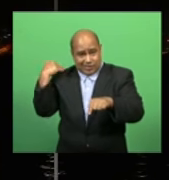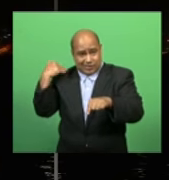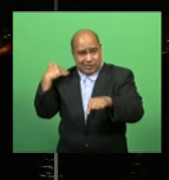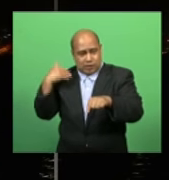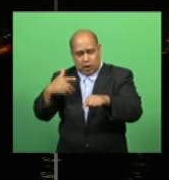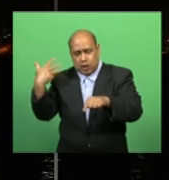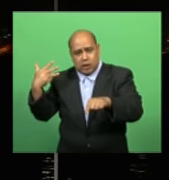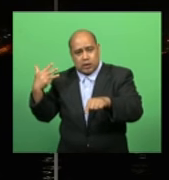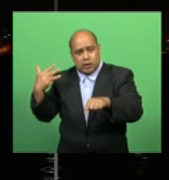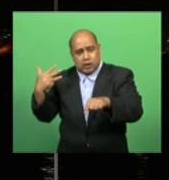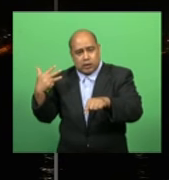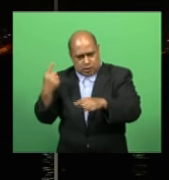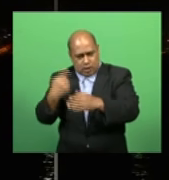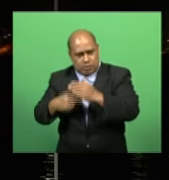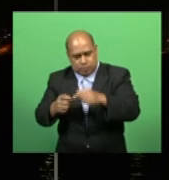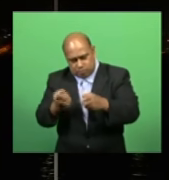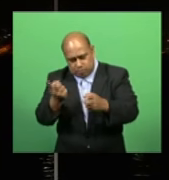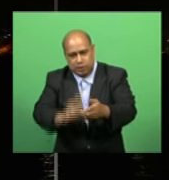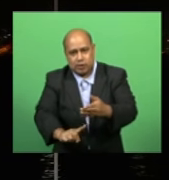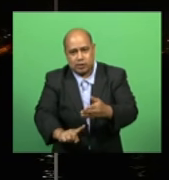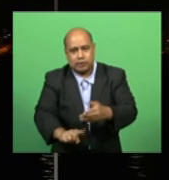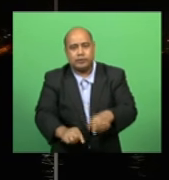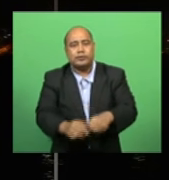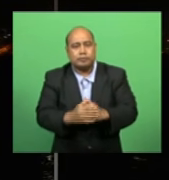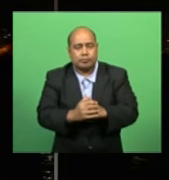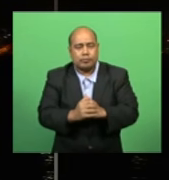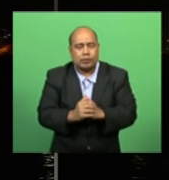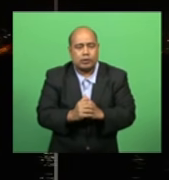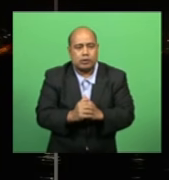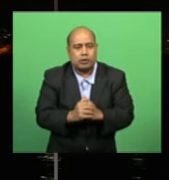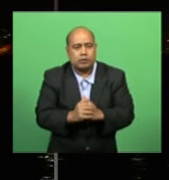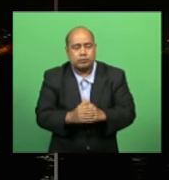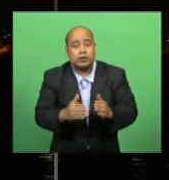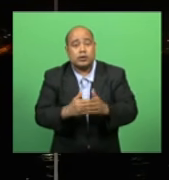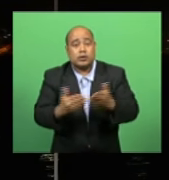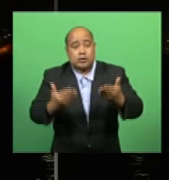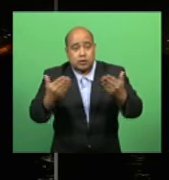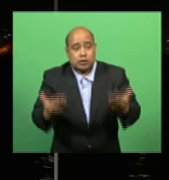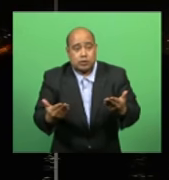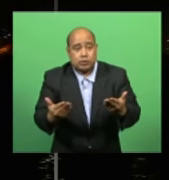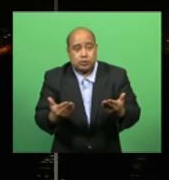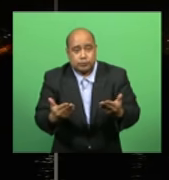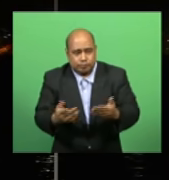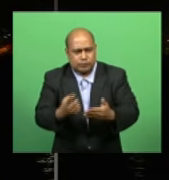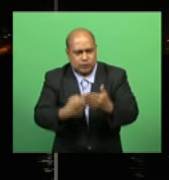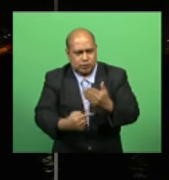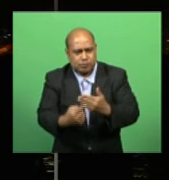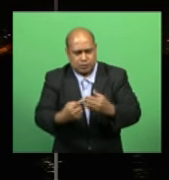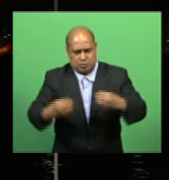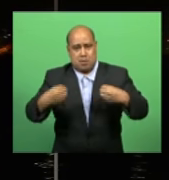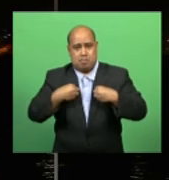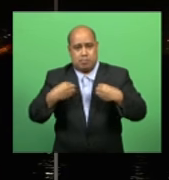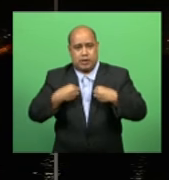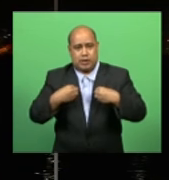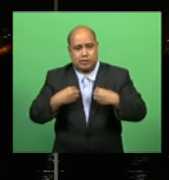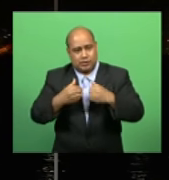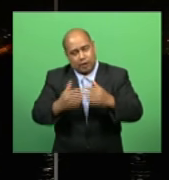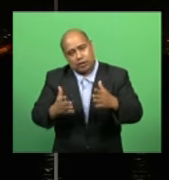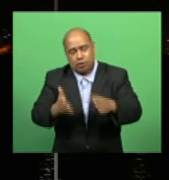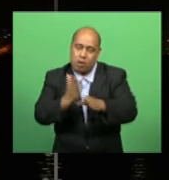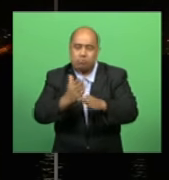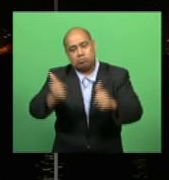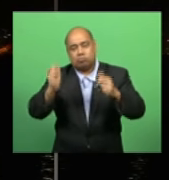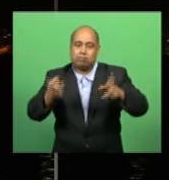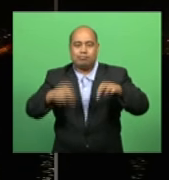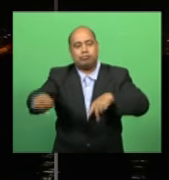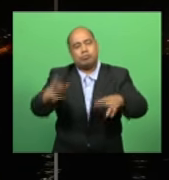Nightclub owners are doubtful whether business will return to normal once government restrictions are lifted. The capital city's vibrant nightlife has been